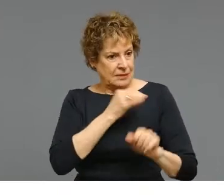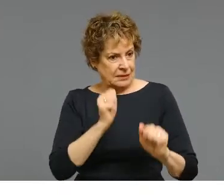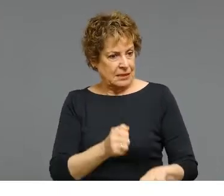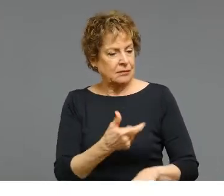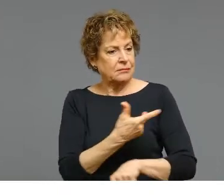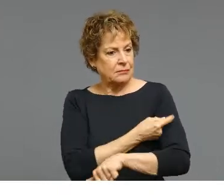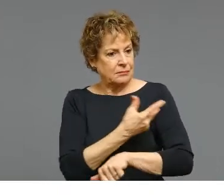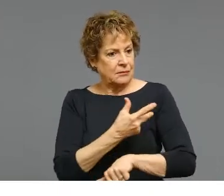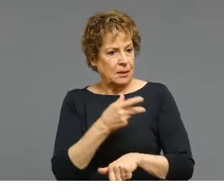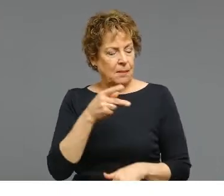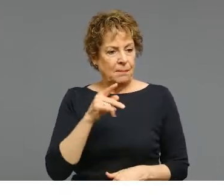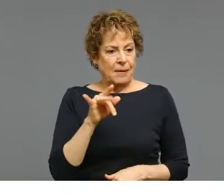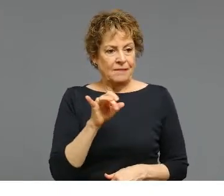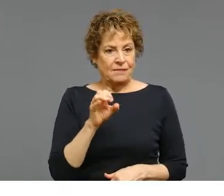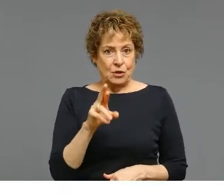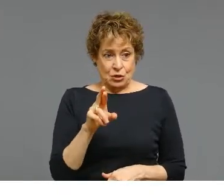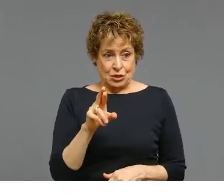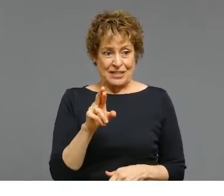to the age of 12.